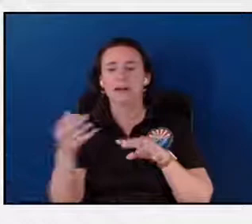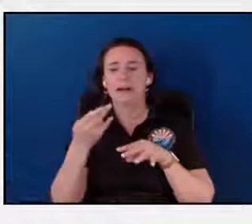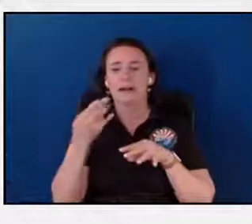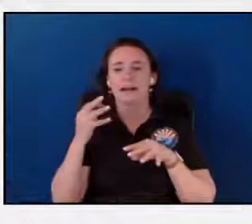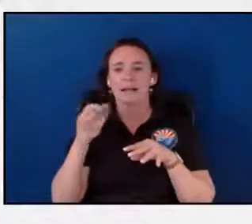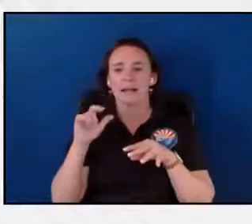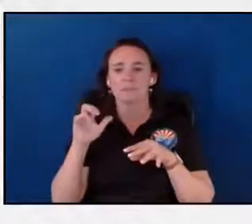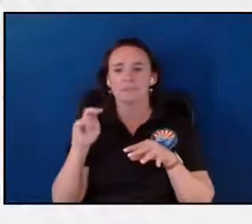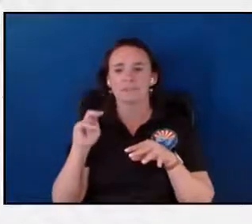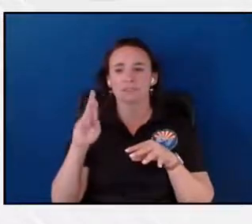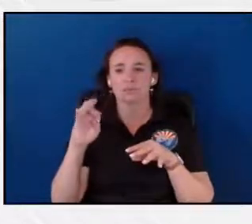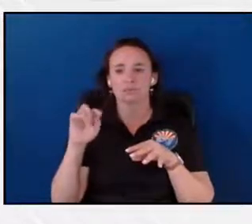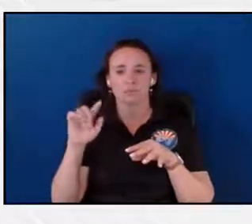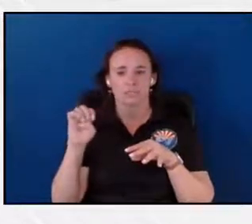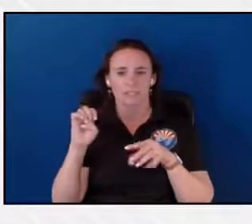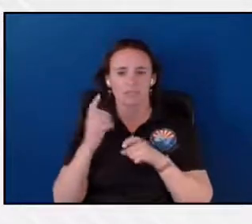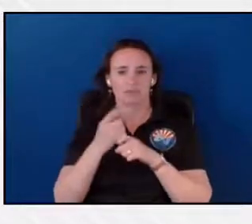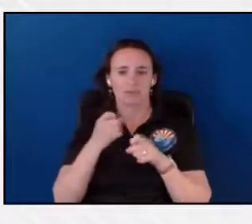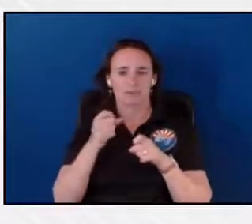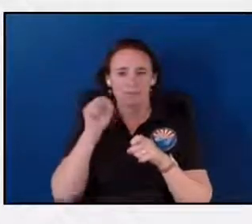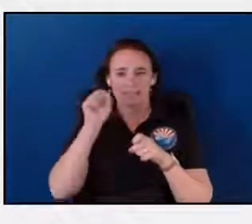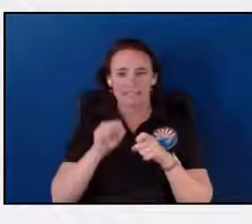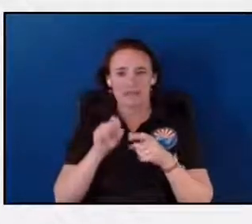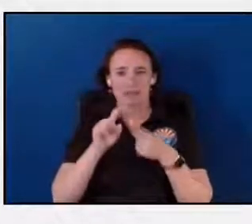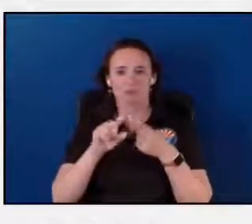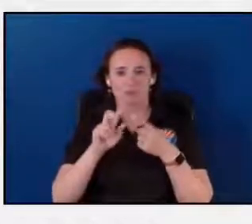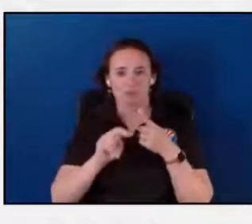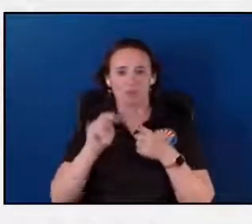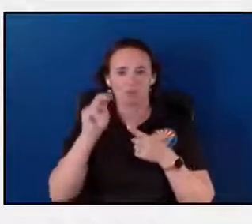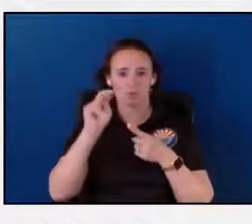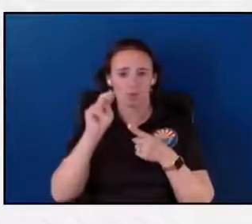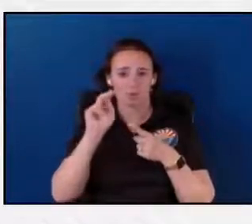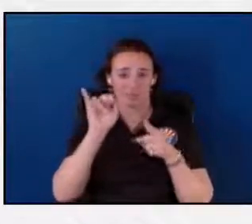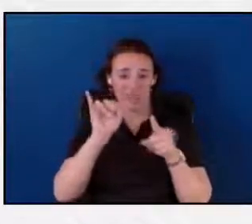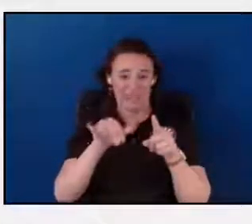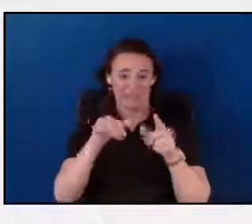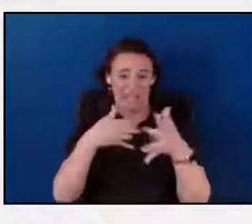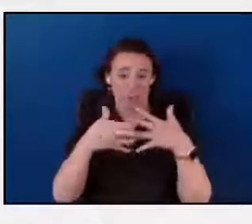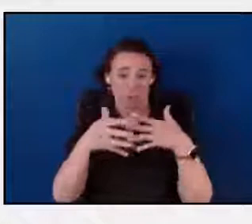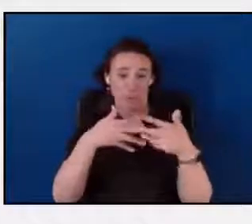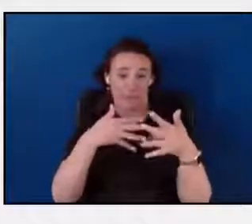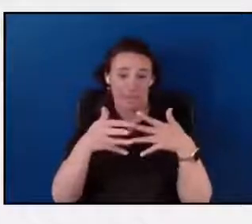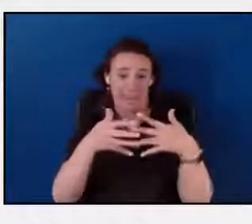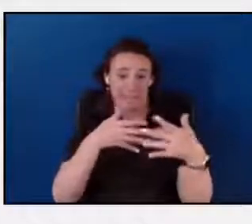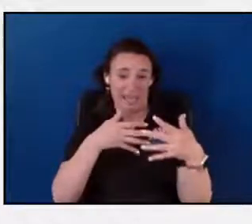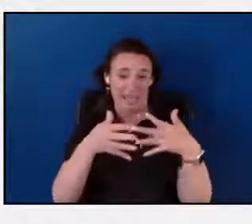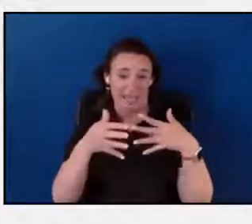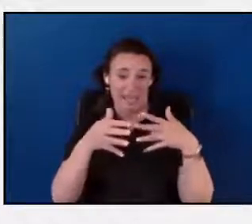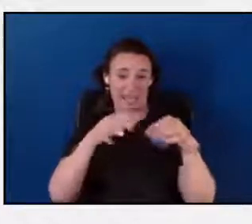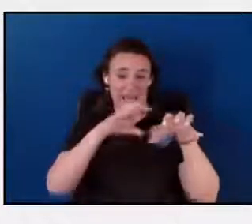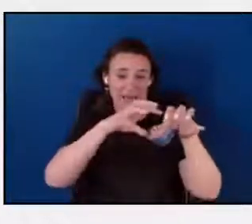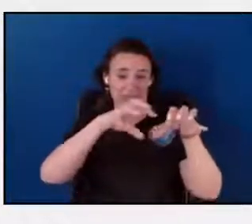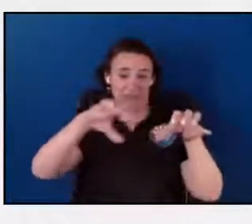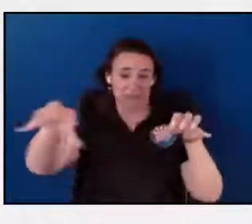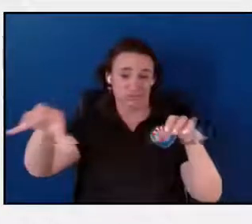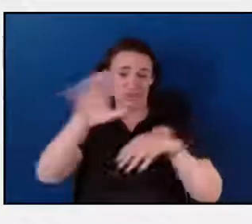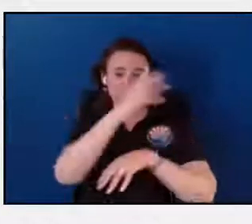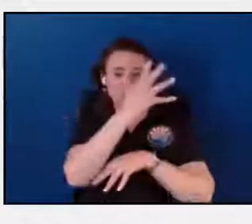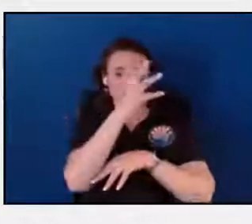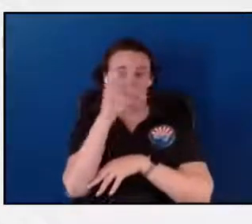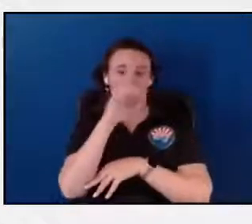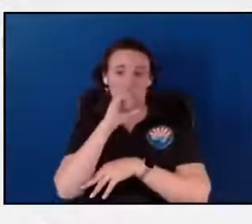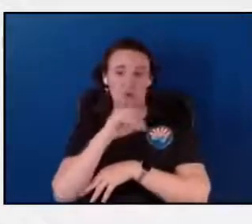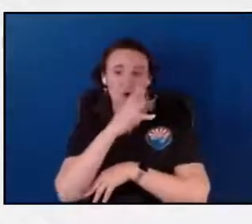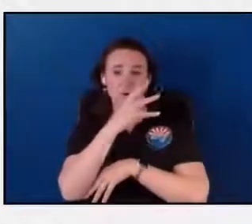from the south on up to the north. And all that gray in there that you're seeing is just all blowdown that's in